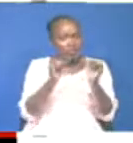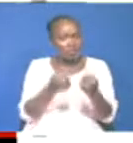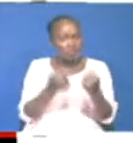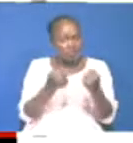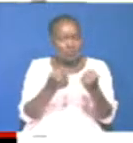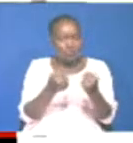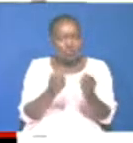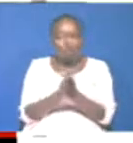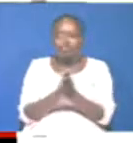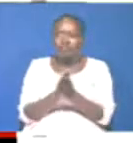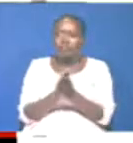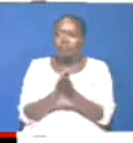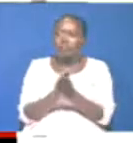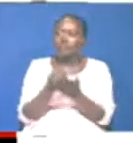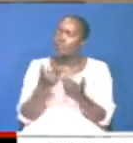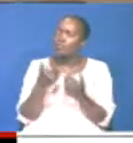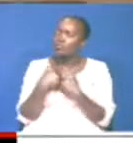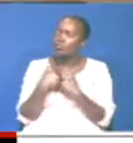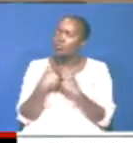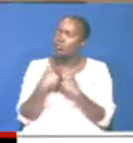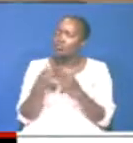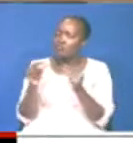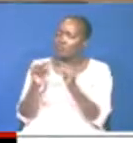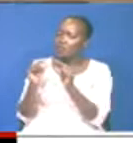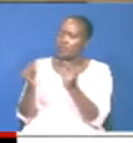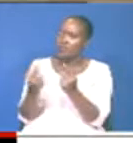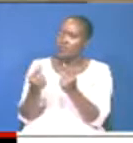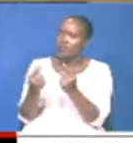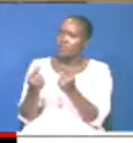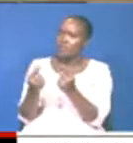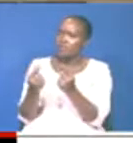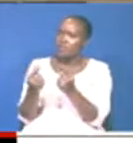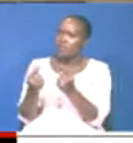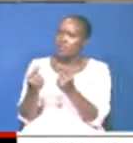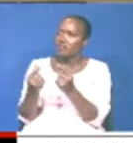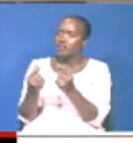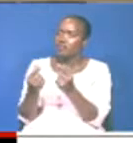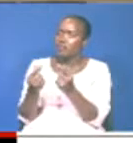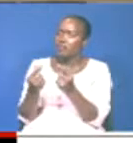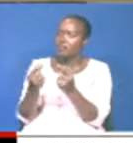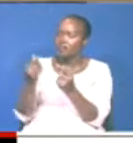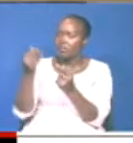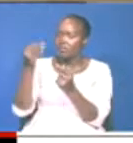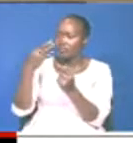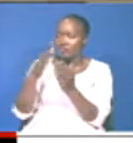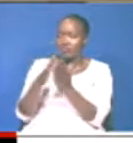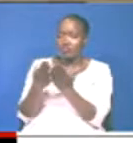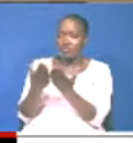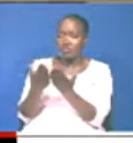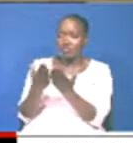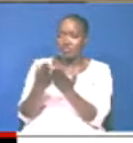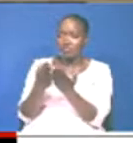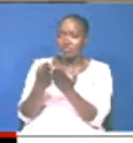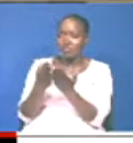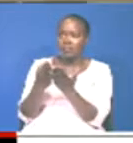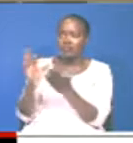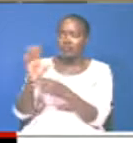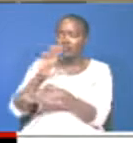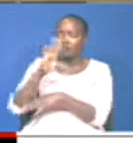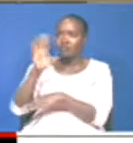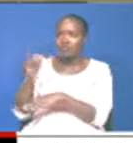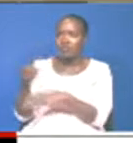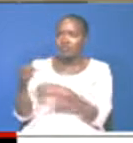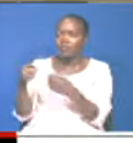So we have this this group in the Facebook, the East African